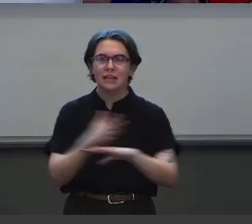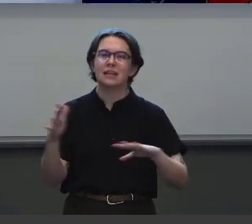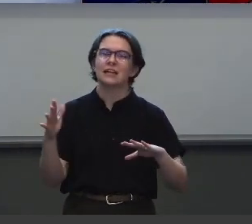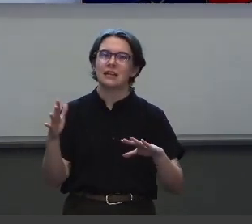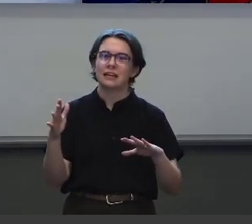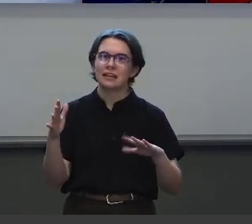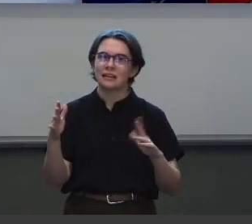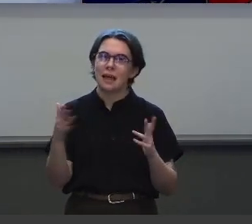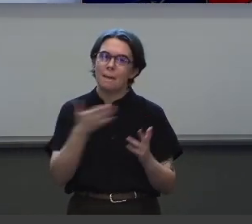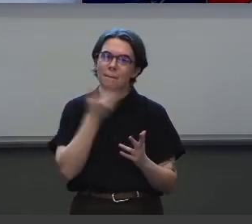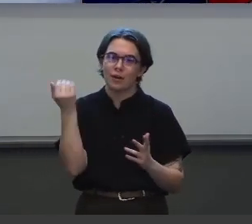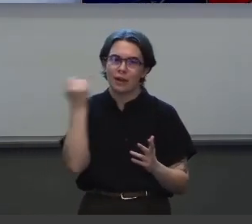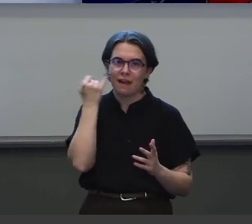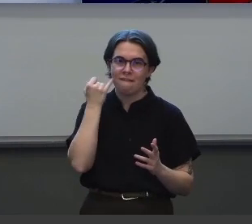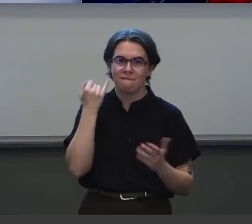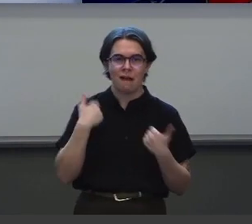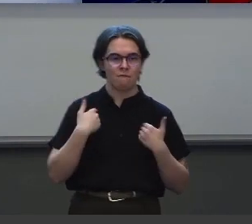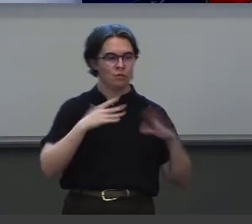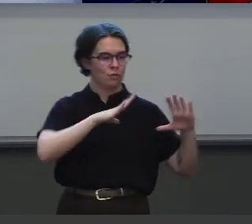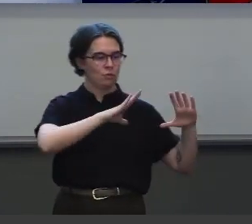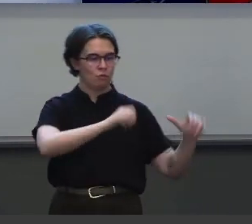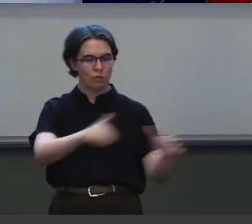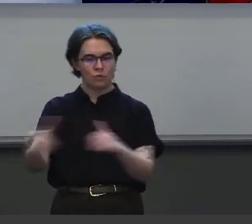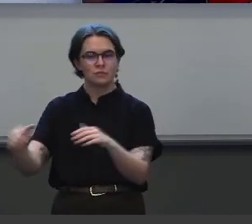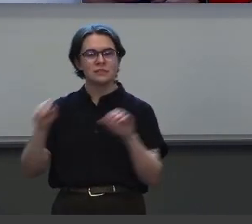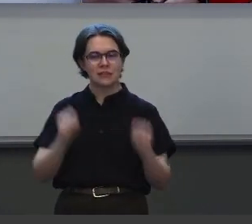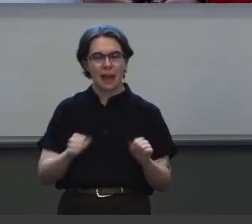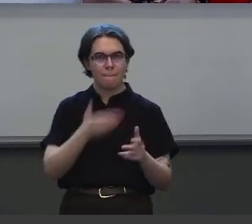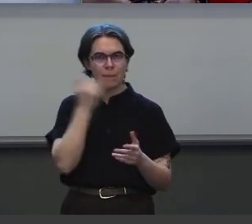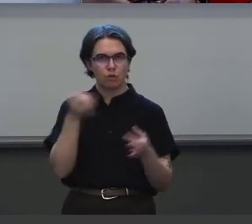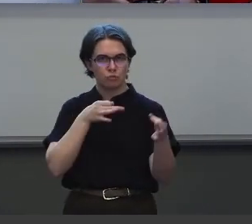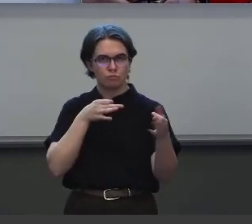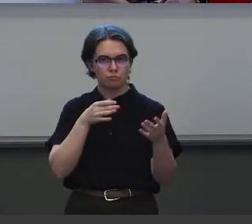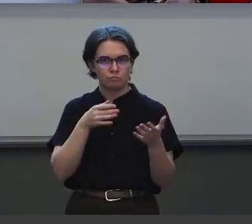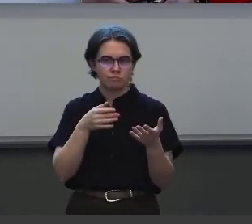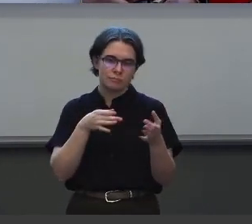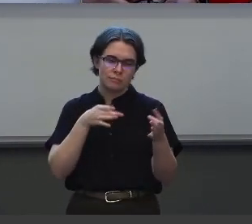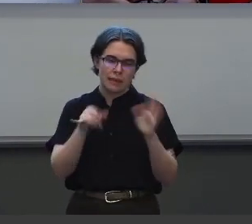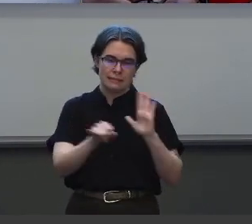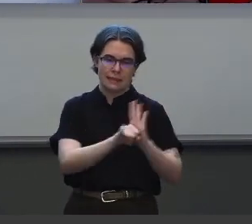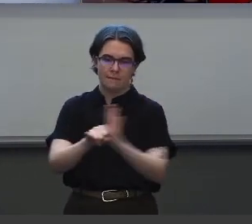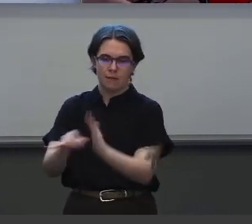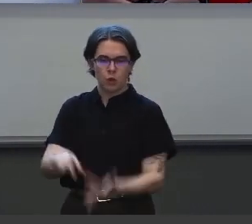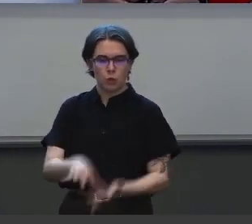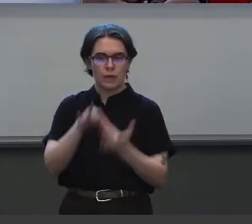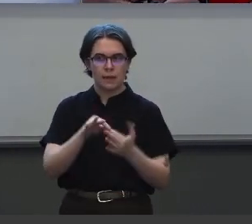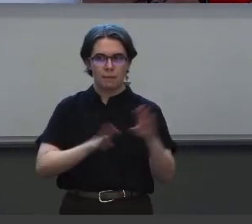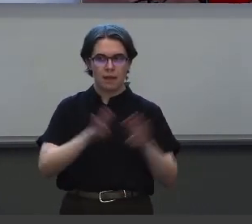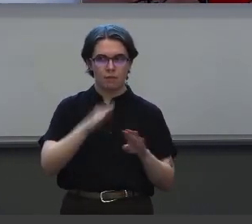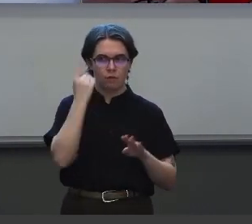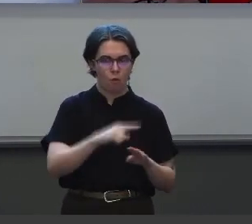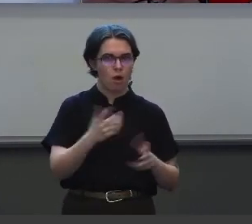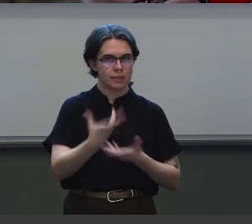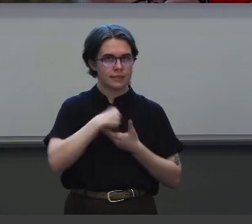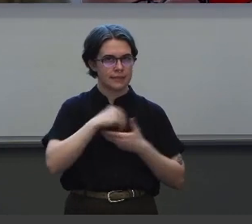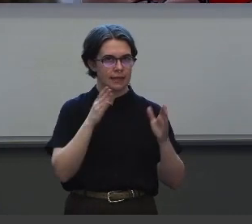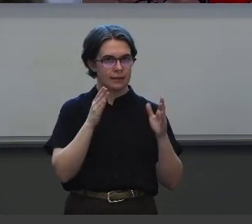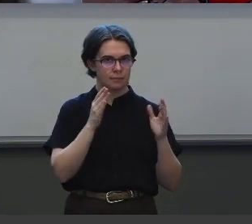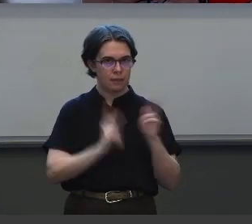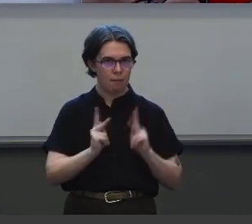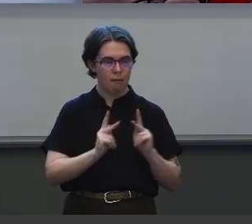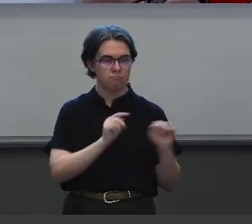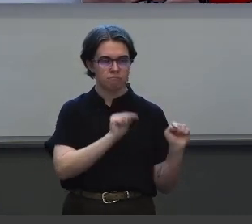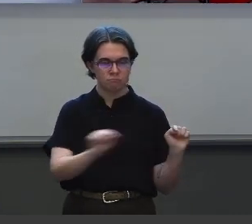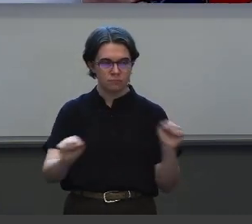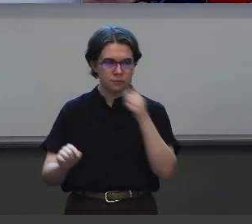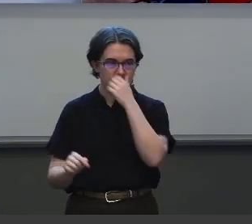allow us to describe unique behaviors in autistic individuals. One thing that's very important about this research